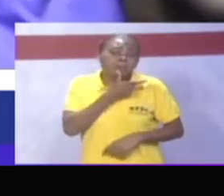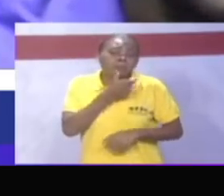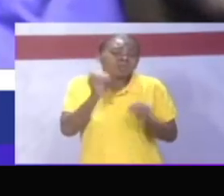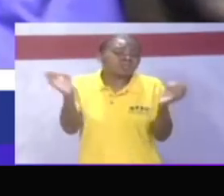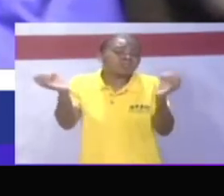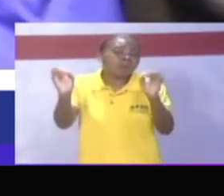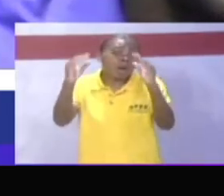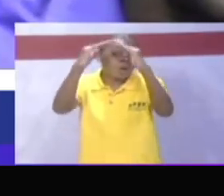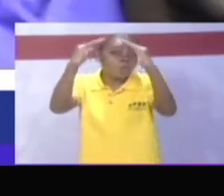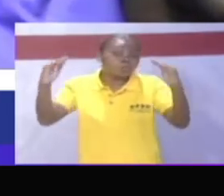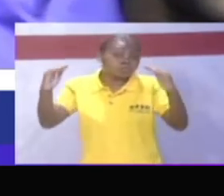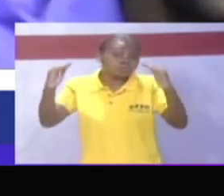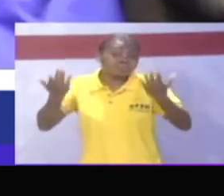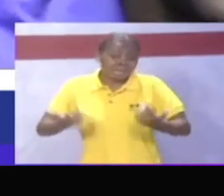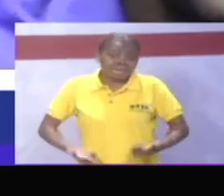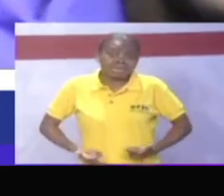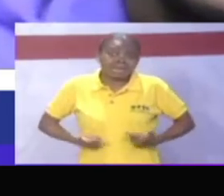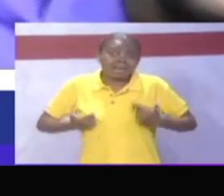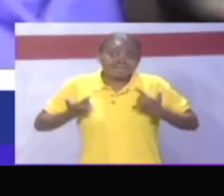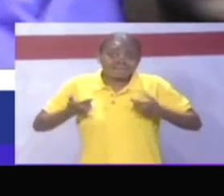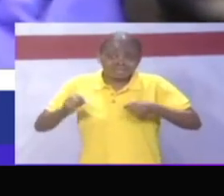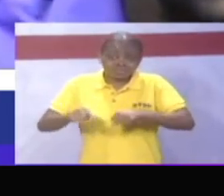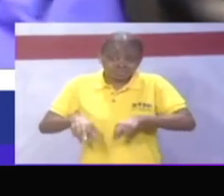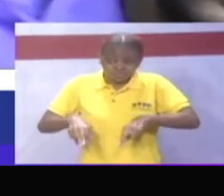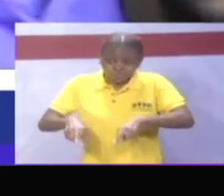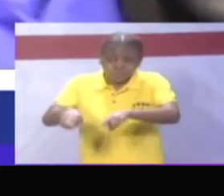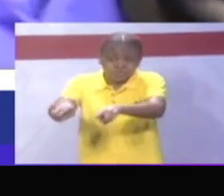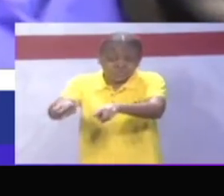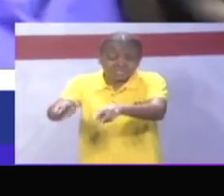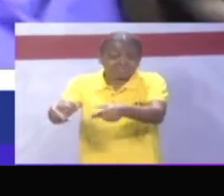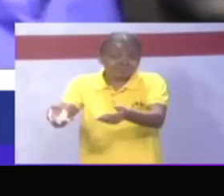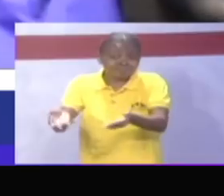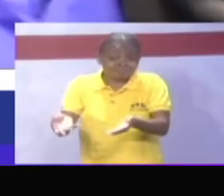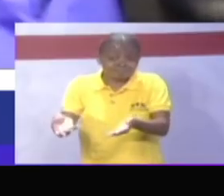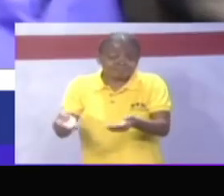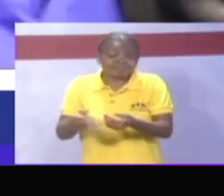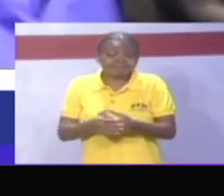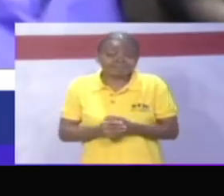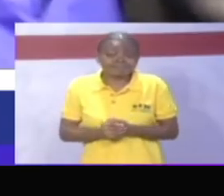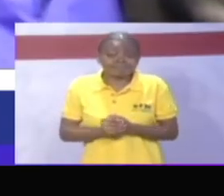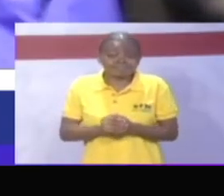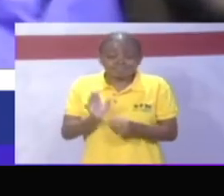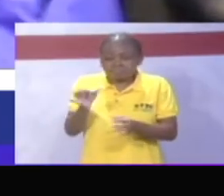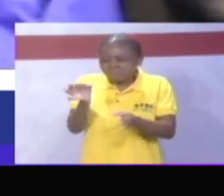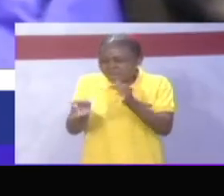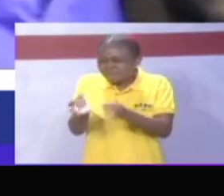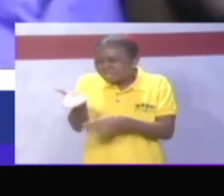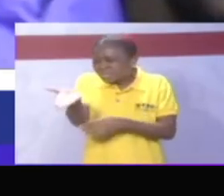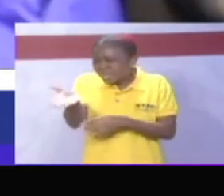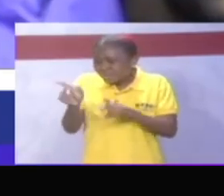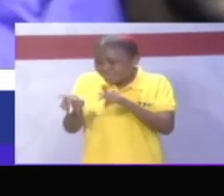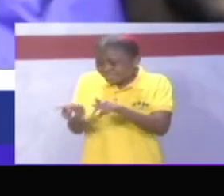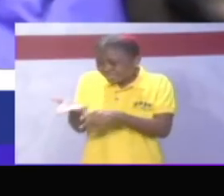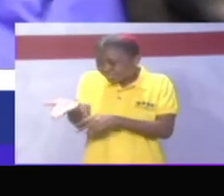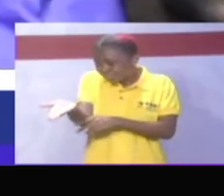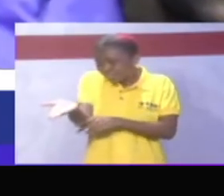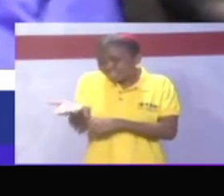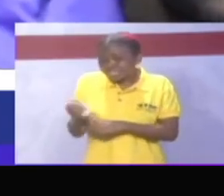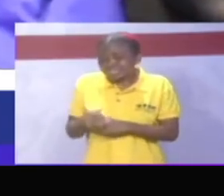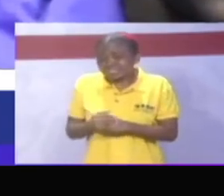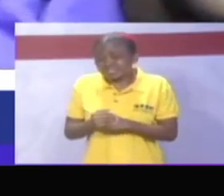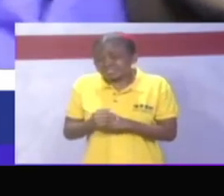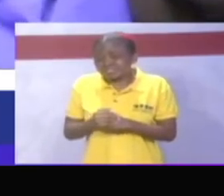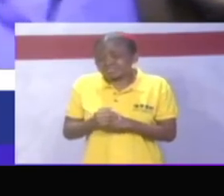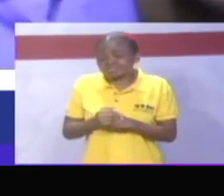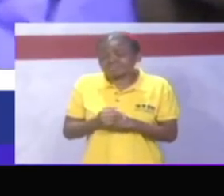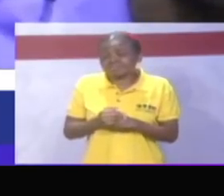cases of the virus among this grouping in Trinidad and Tobago, and if so, how has that been treated with on